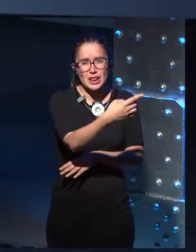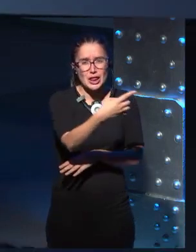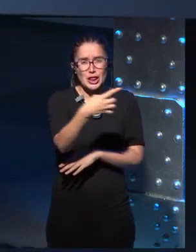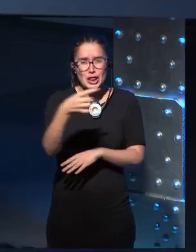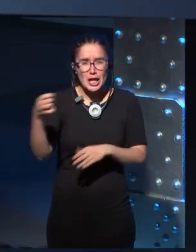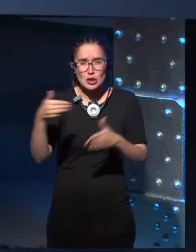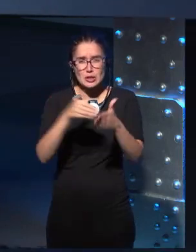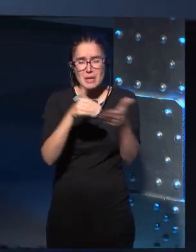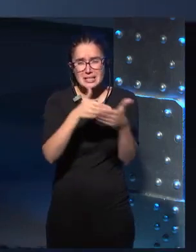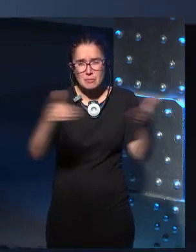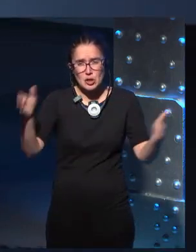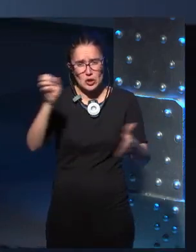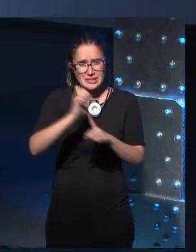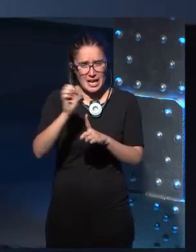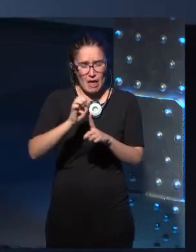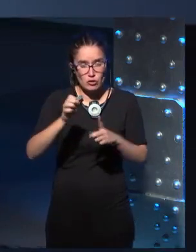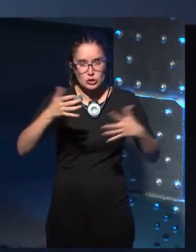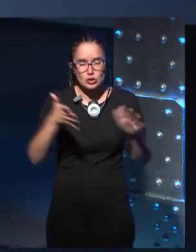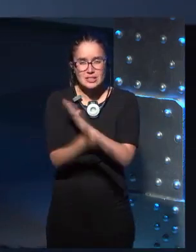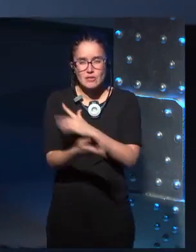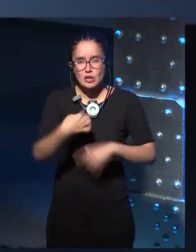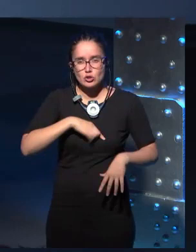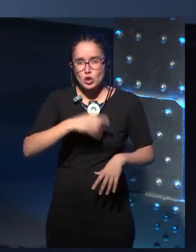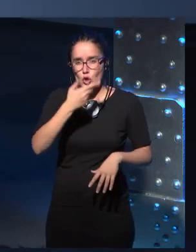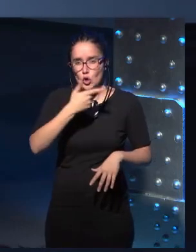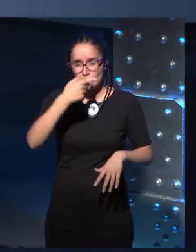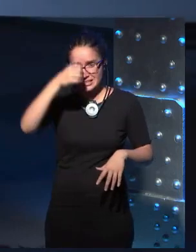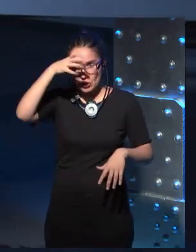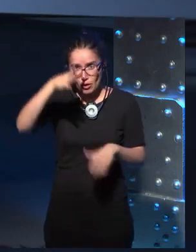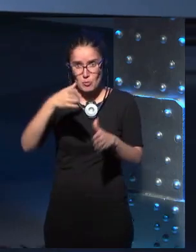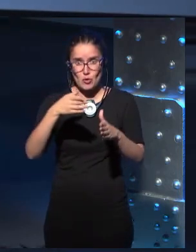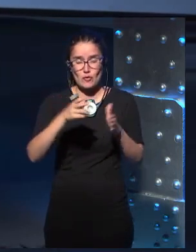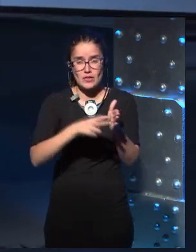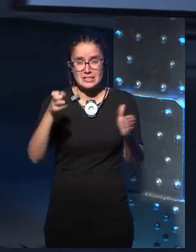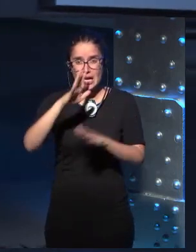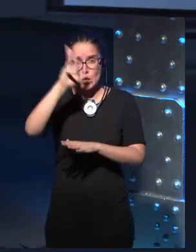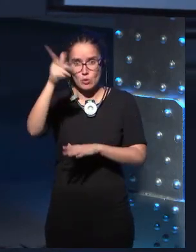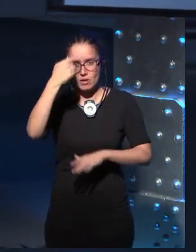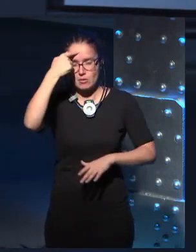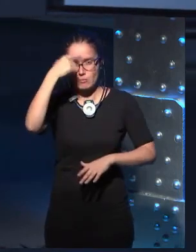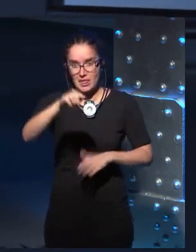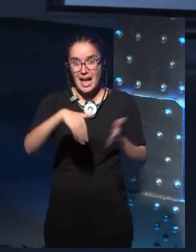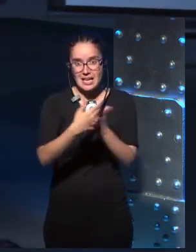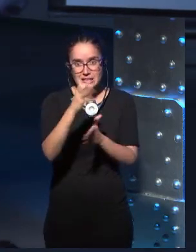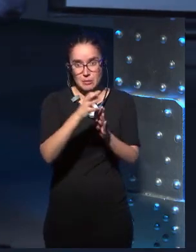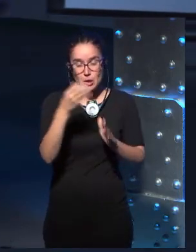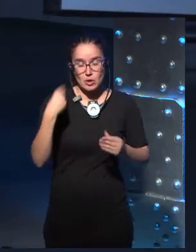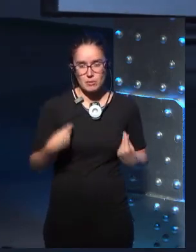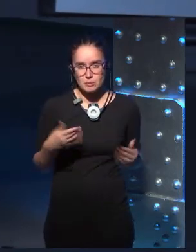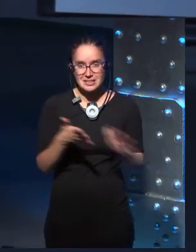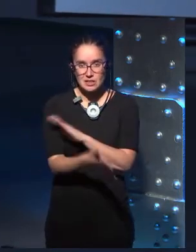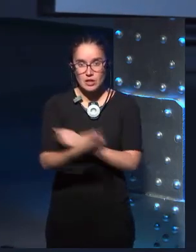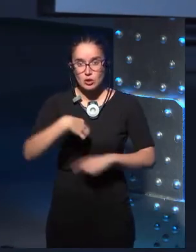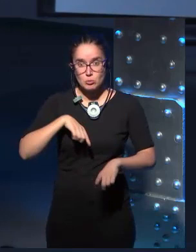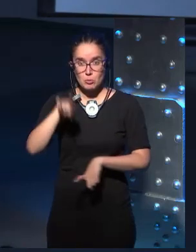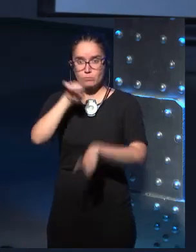degrees. Meaning that we know the physics of the universe up to that temperature. Meaning that we can go back